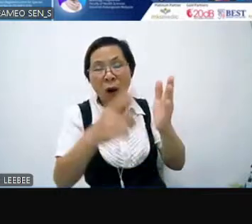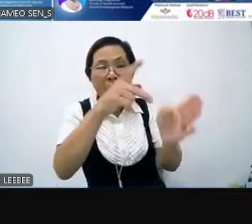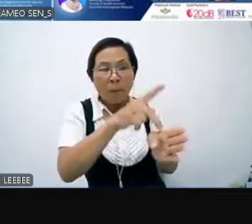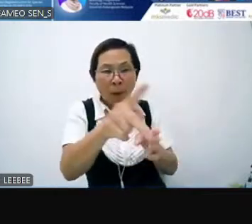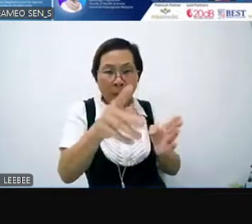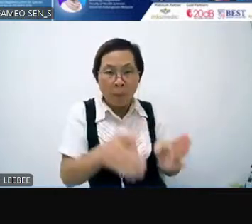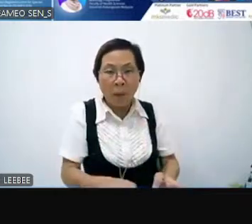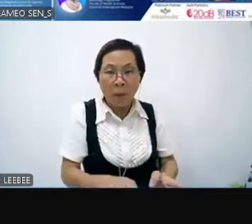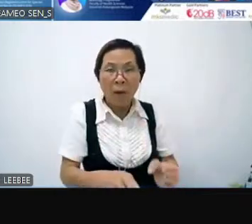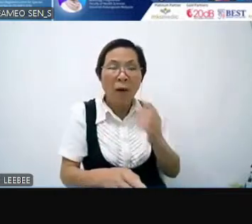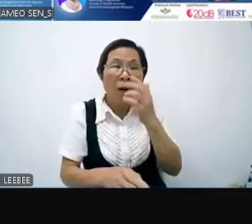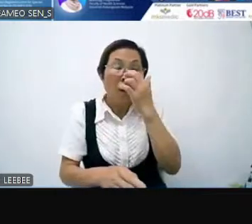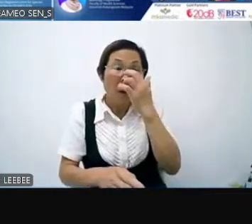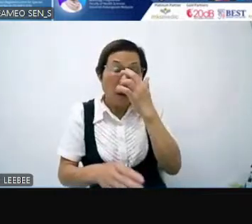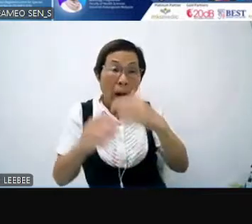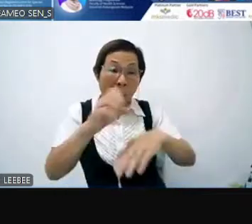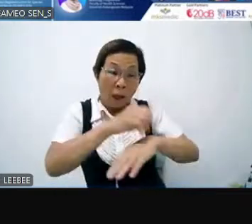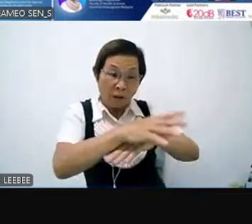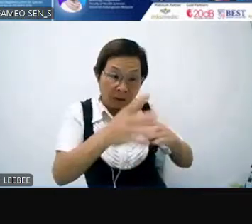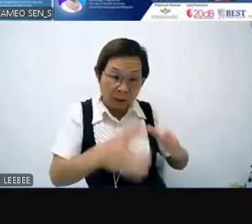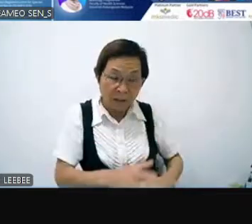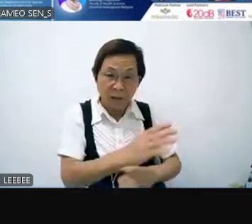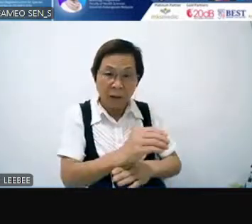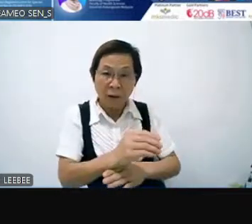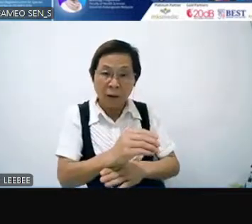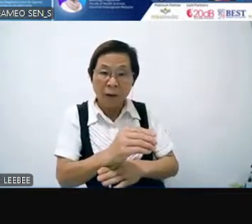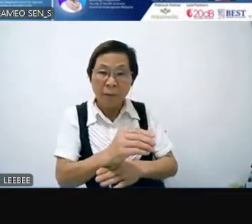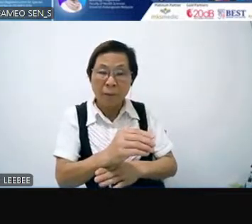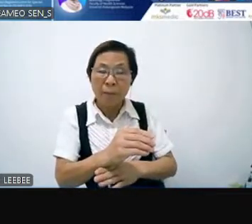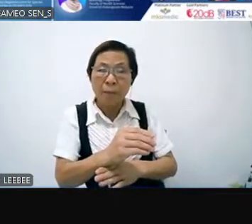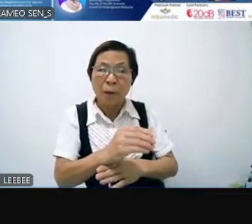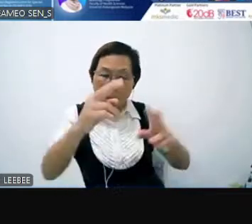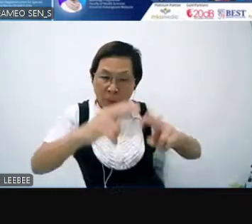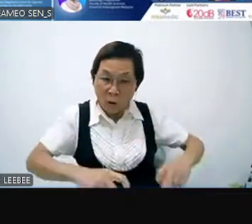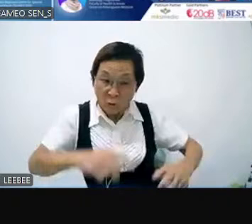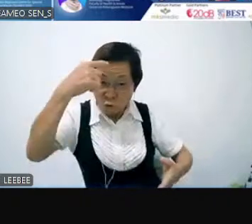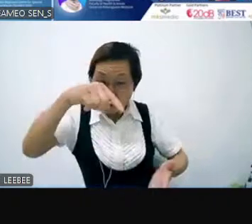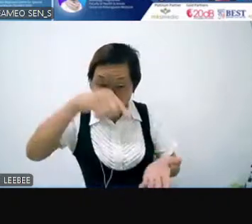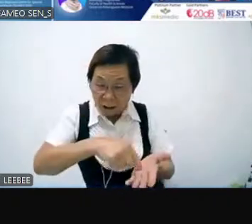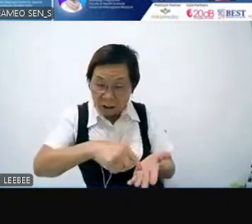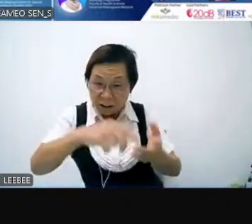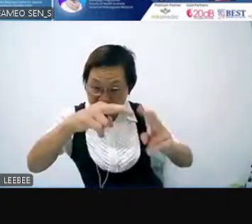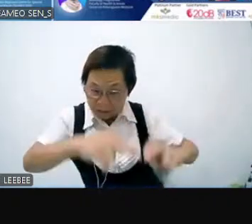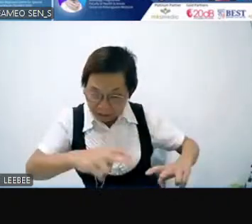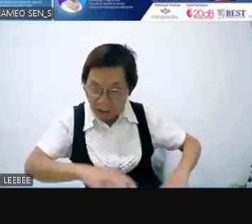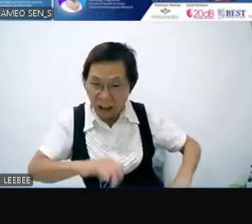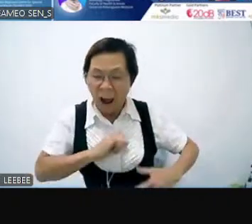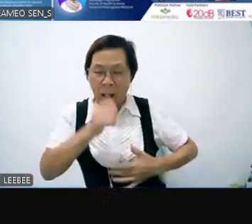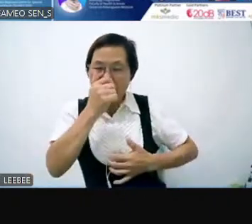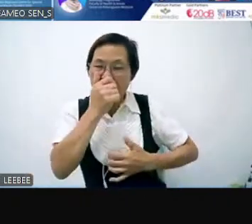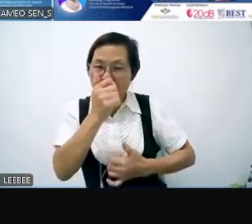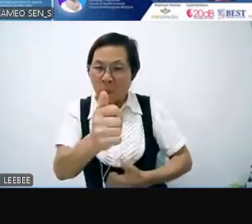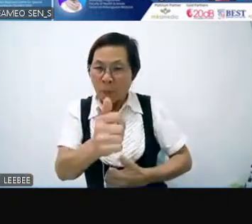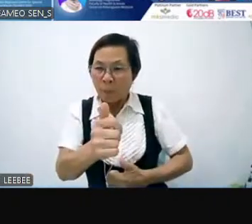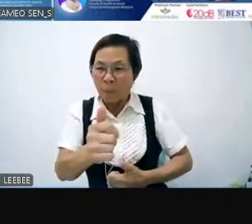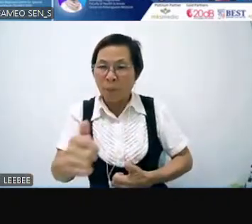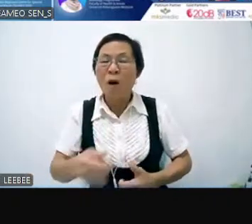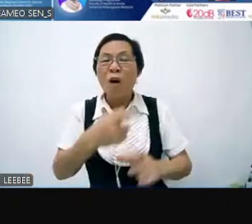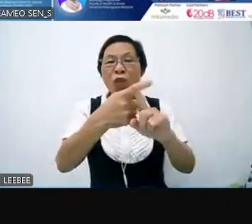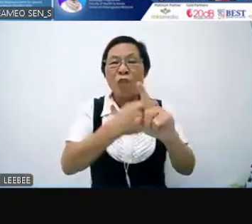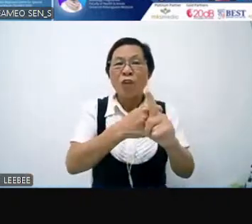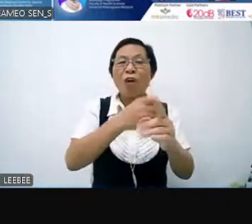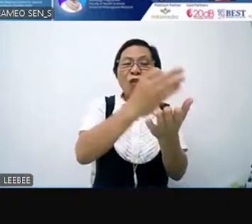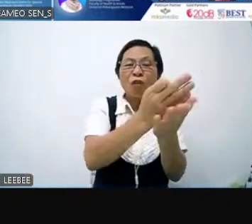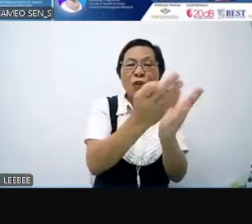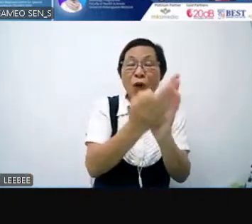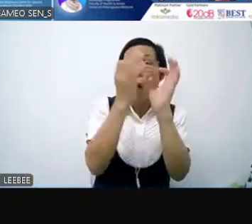is my supervisor and also principal researcher for this study. I'm also fortunate to have Dr. Farhah Khairuddin from the Faculty